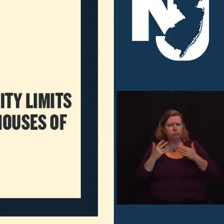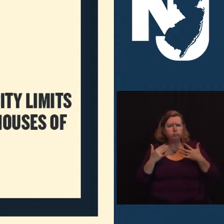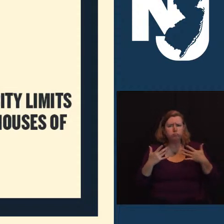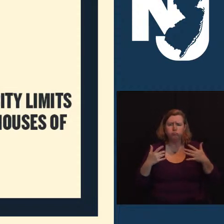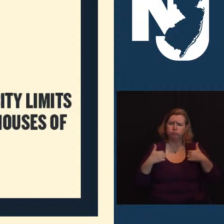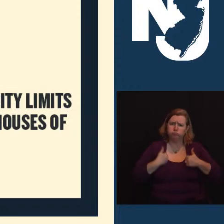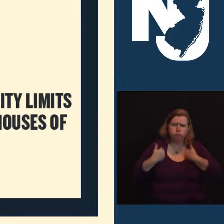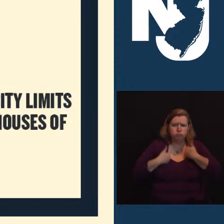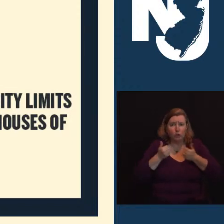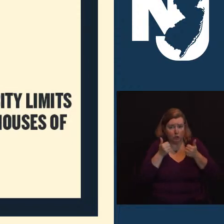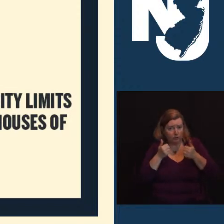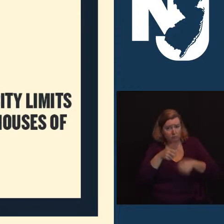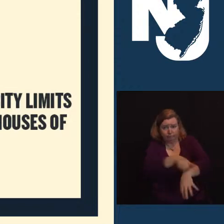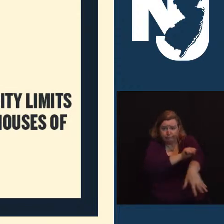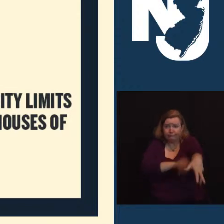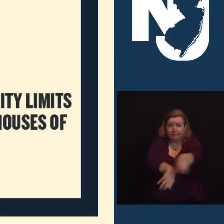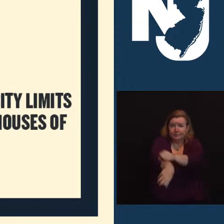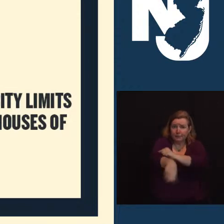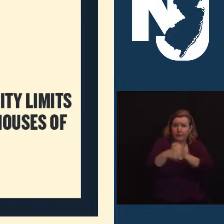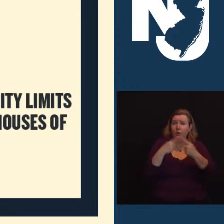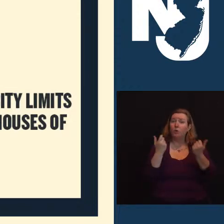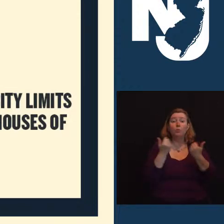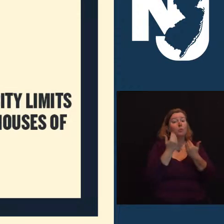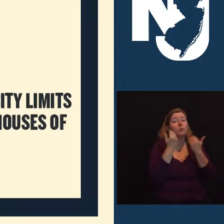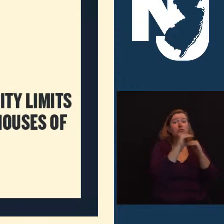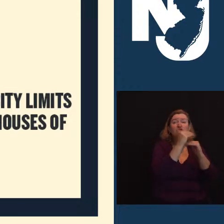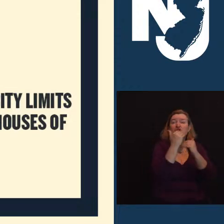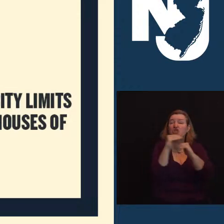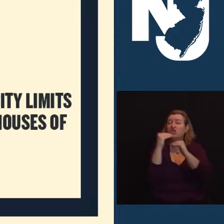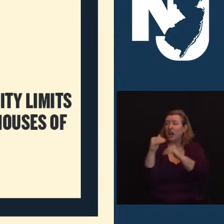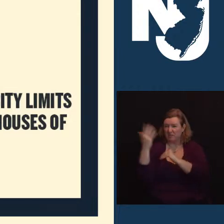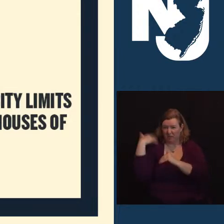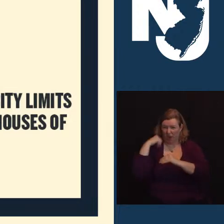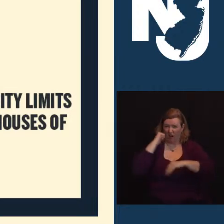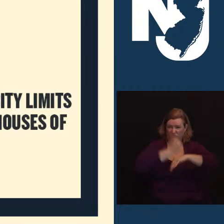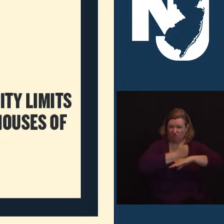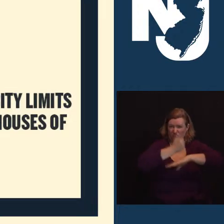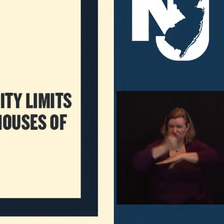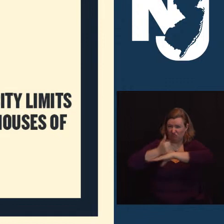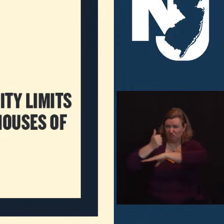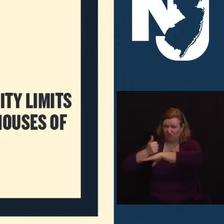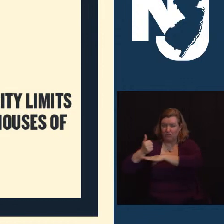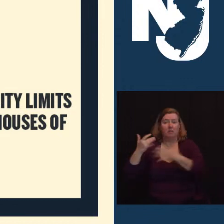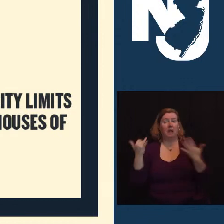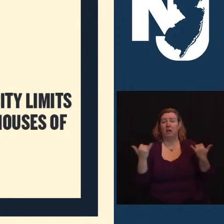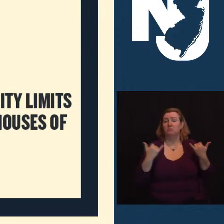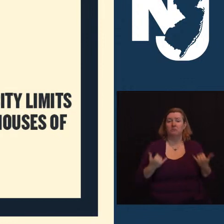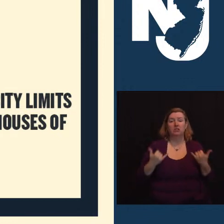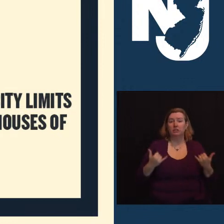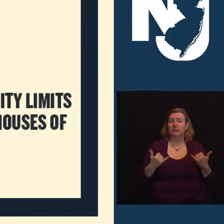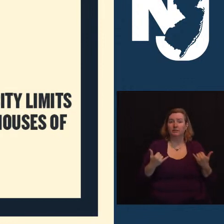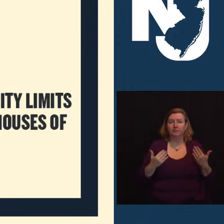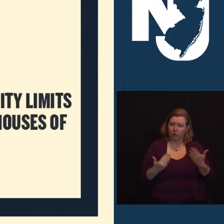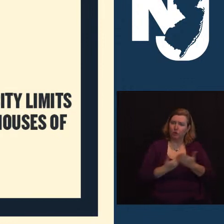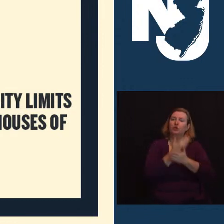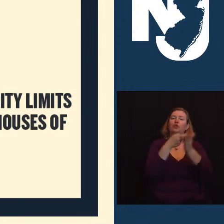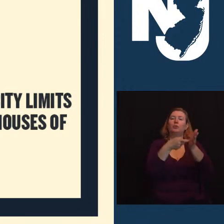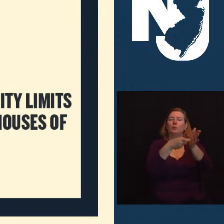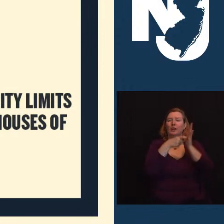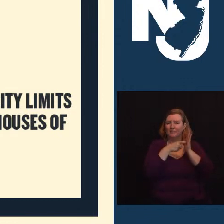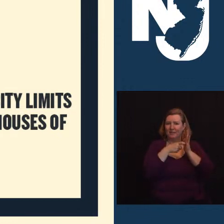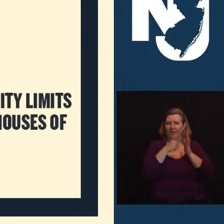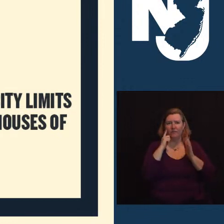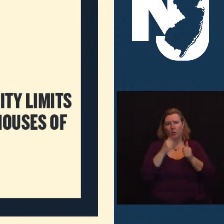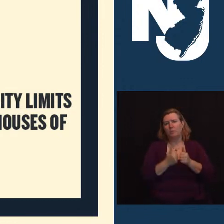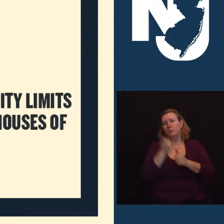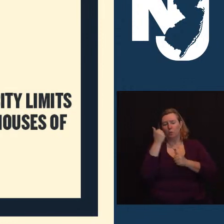gathering restrictions that have been in place for the past year will be lifted and replaced with requirements for social distancing.